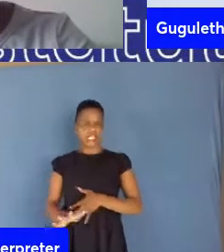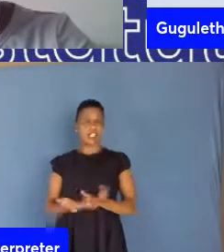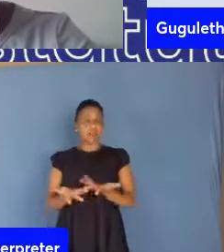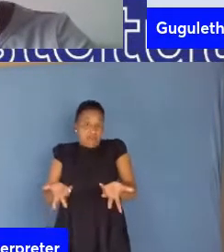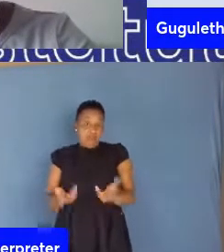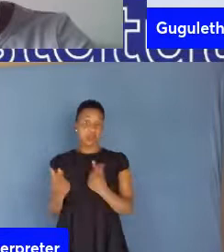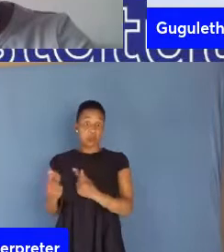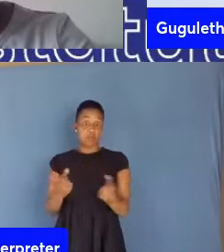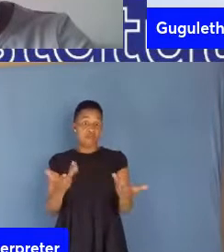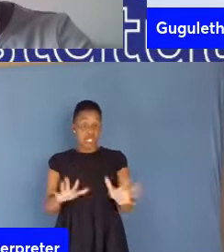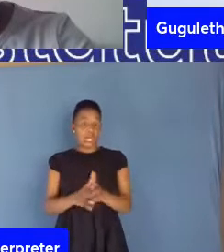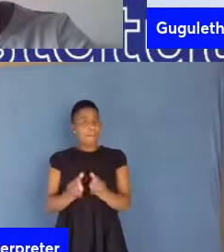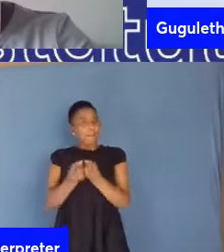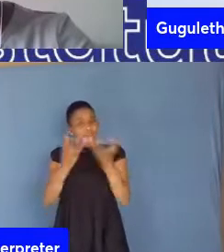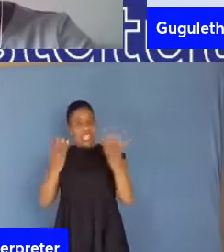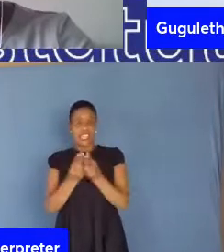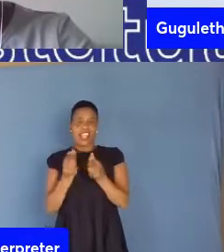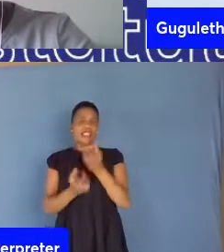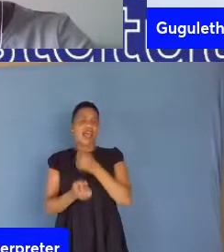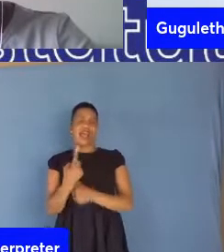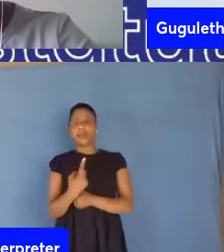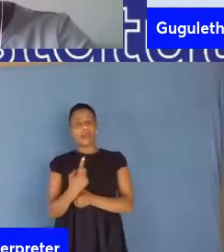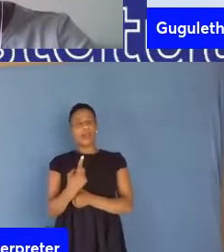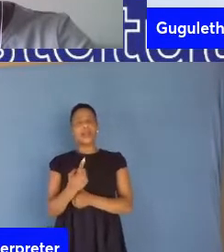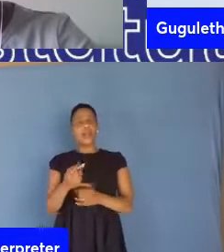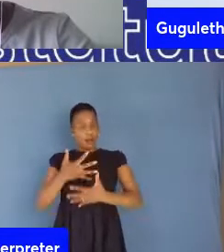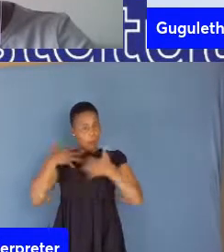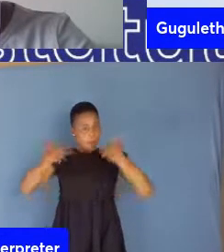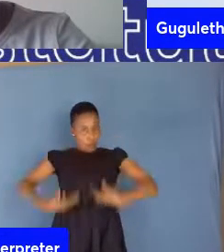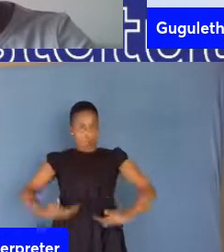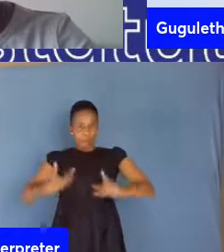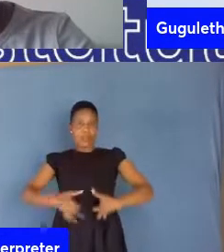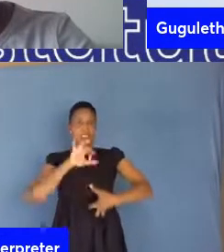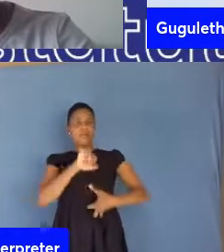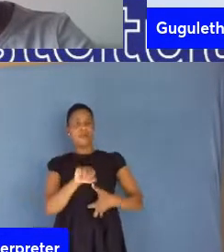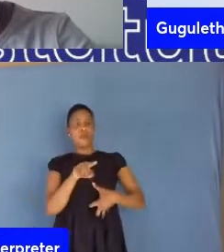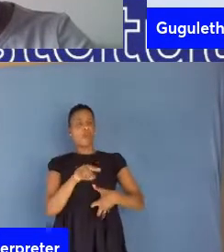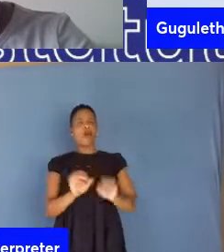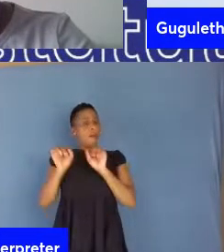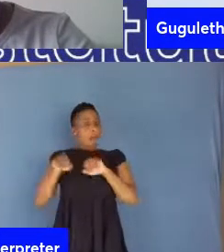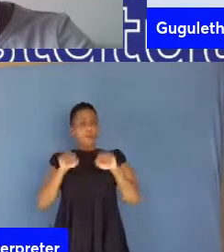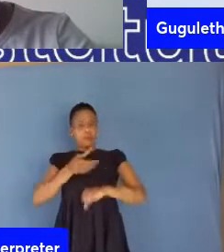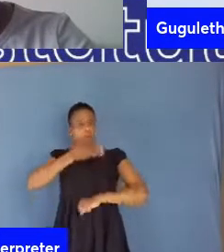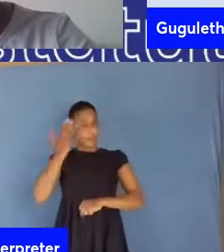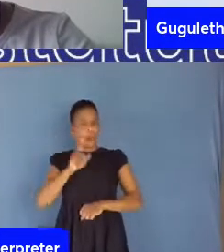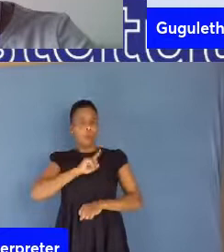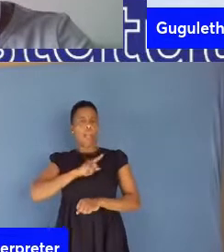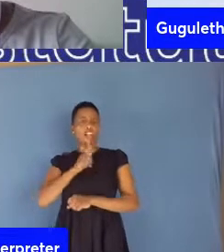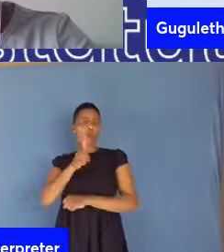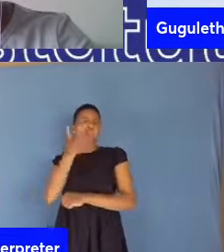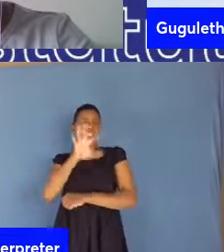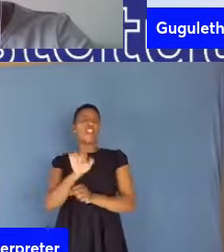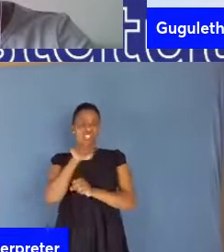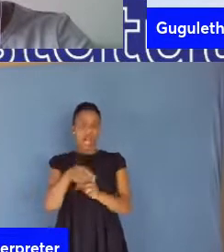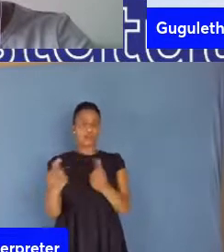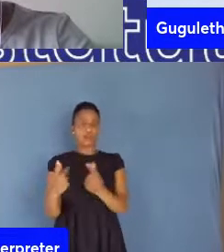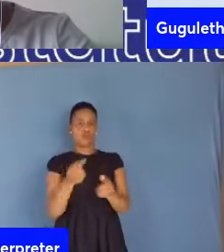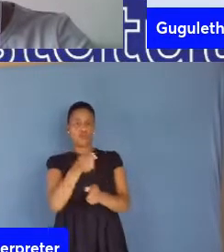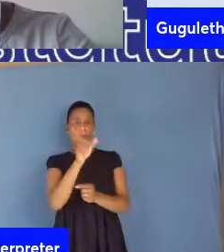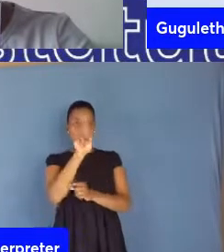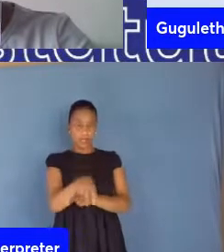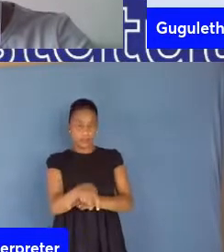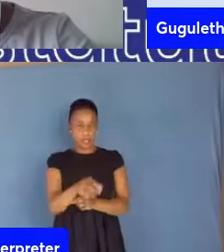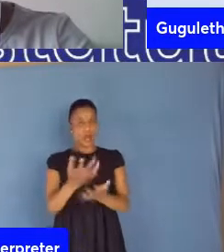their bodies without their permission because they are being told it's the rite of passage. We are teaching you how things are